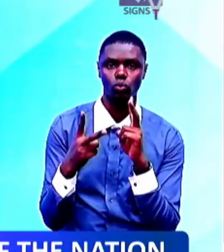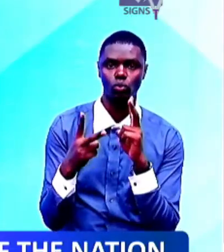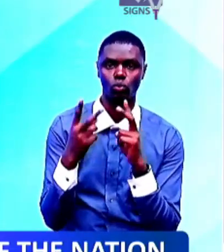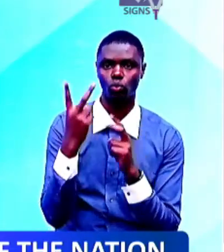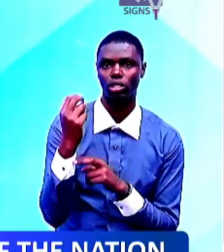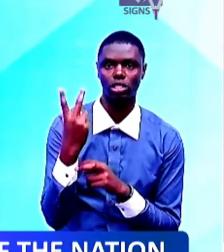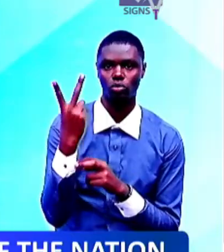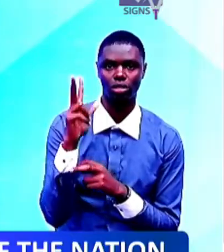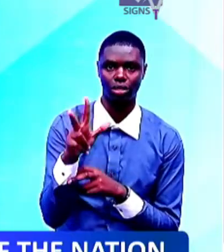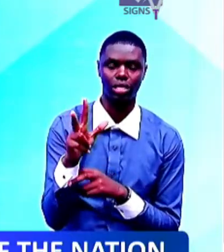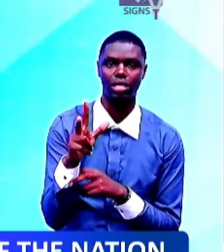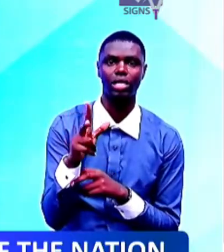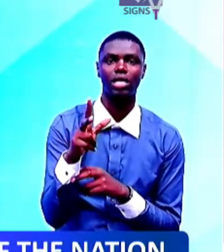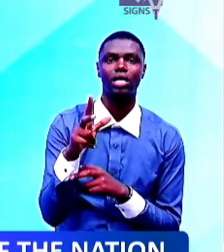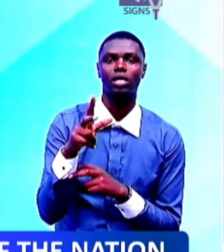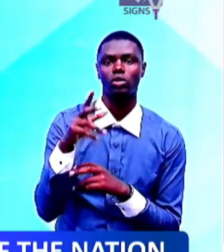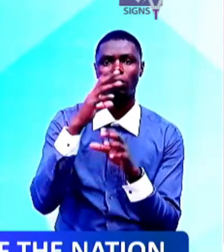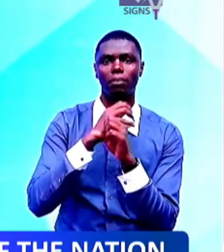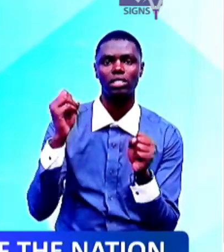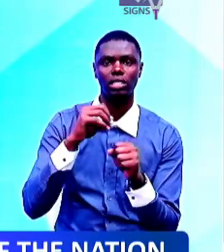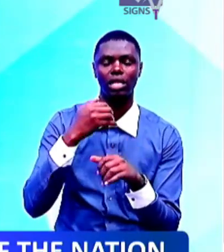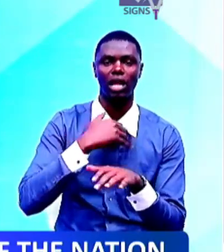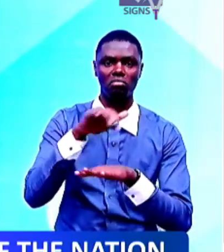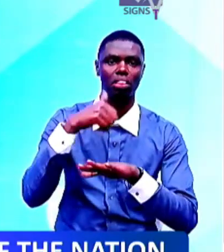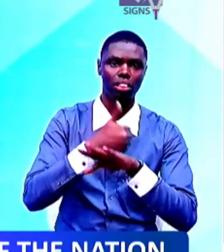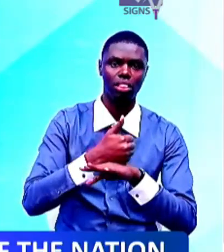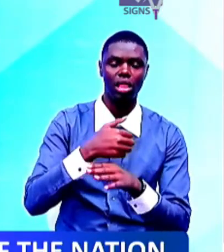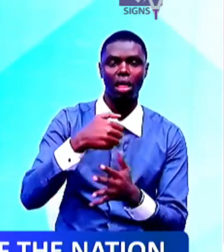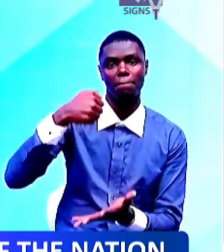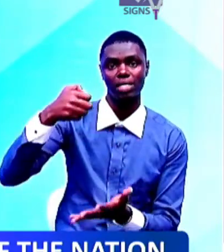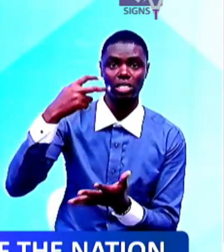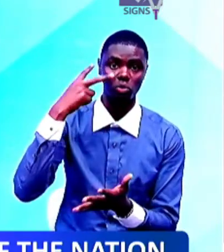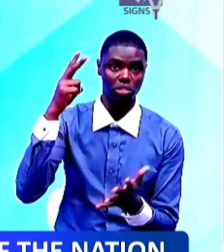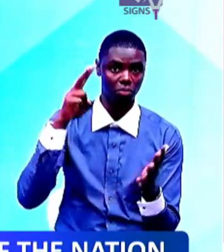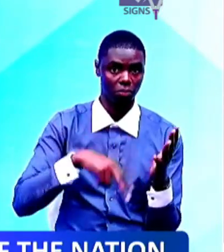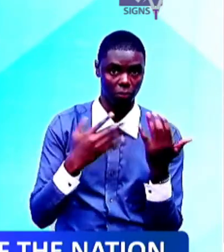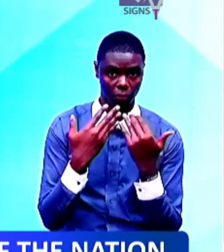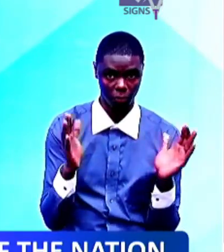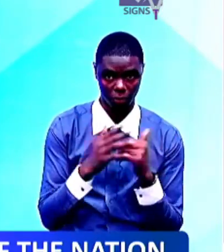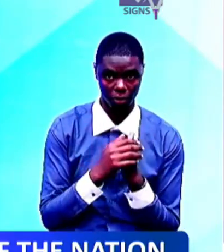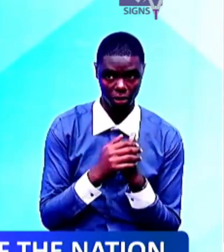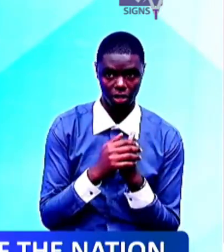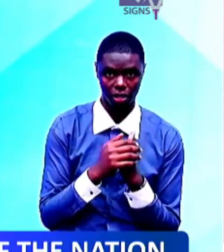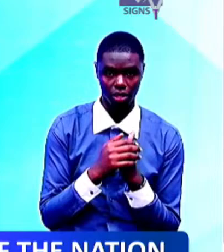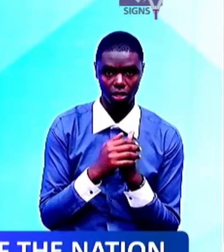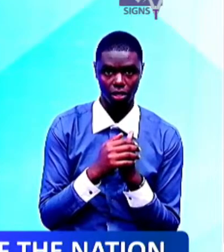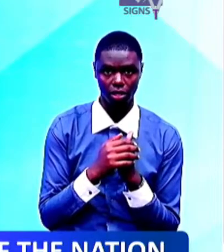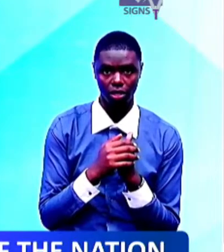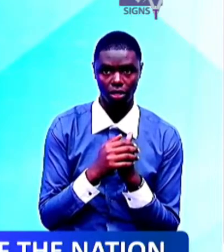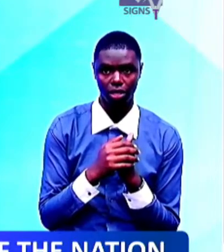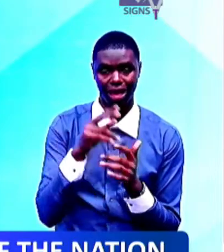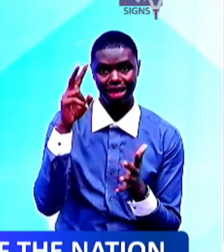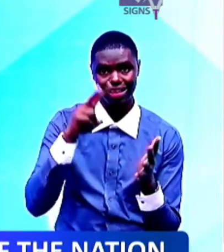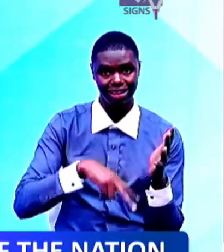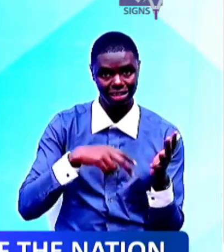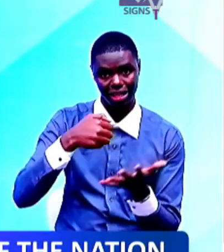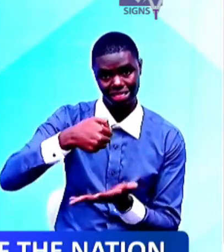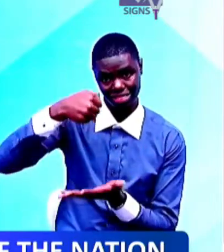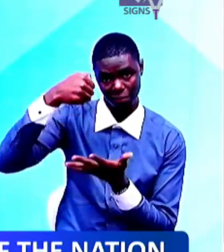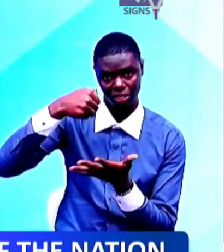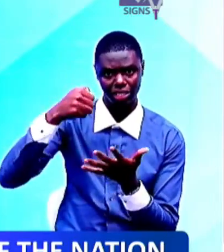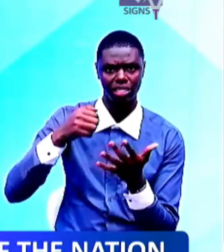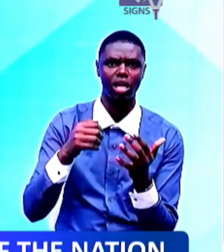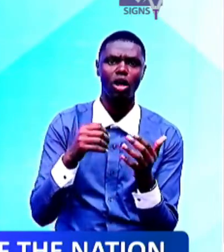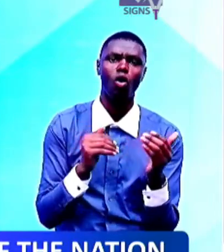2023, the guy puts out the places. Sai budget unaona imesomo sai, he sets aside, because I read that budget,